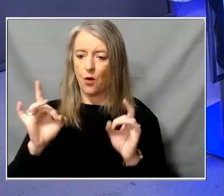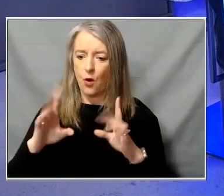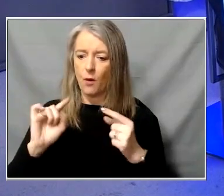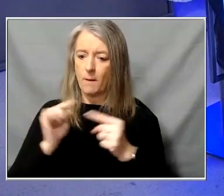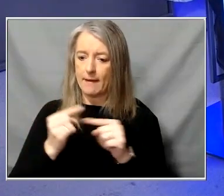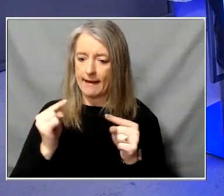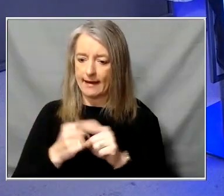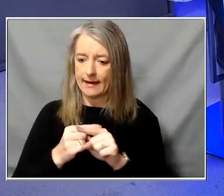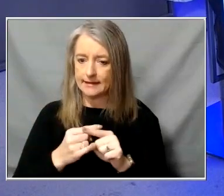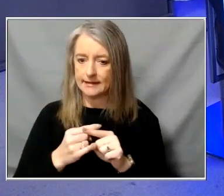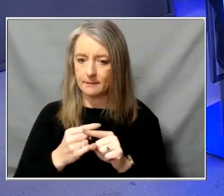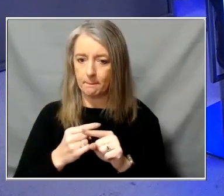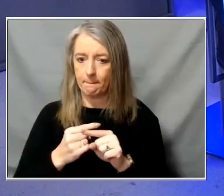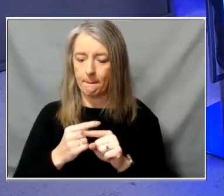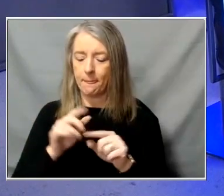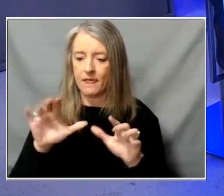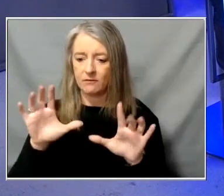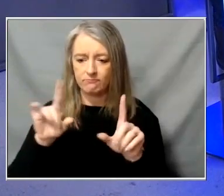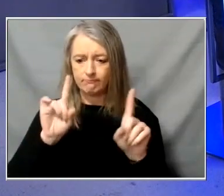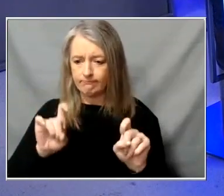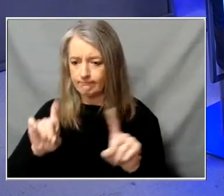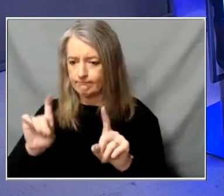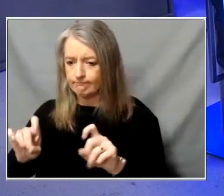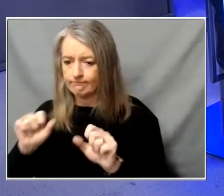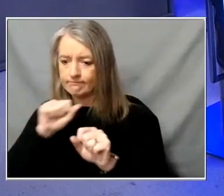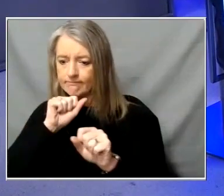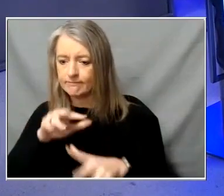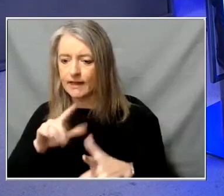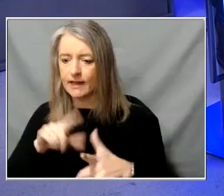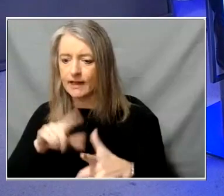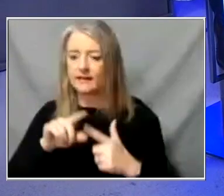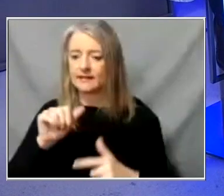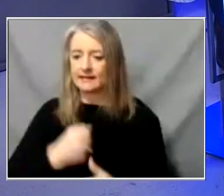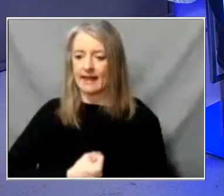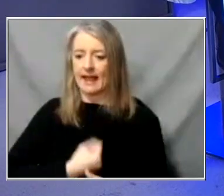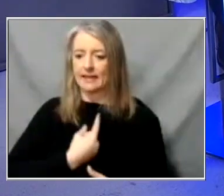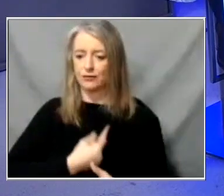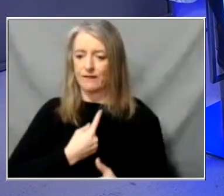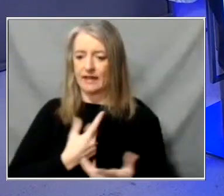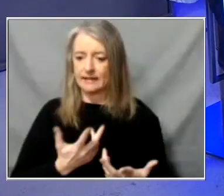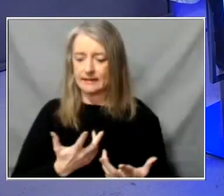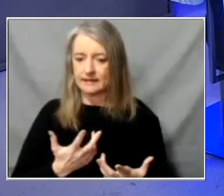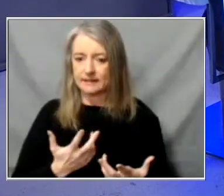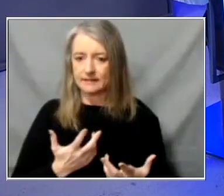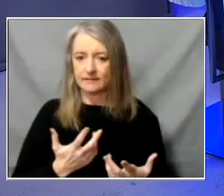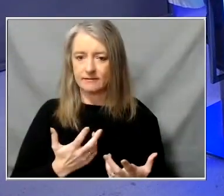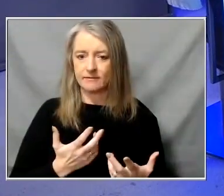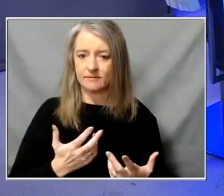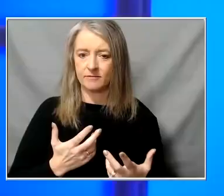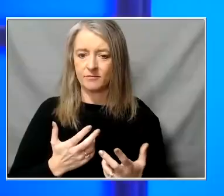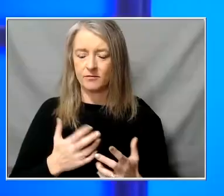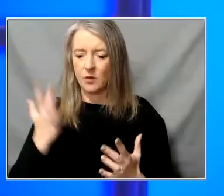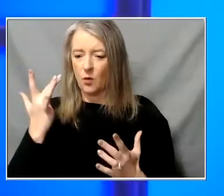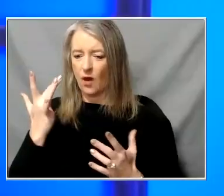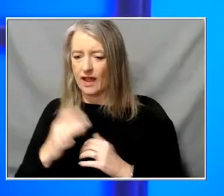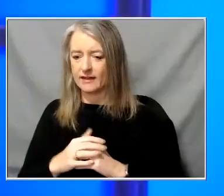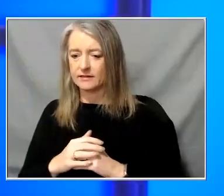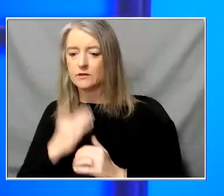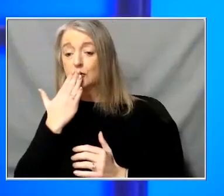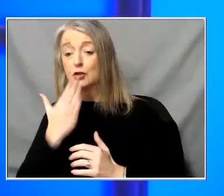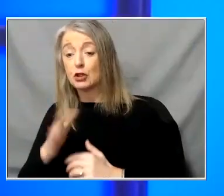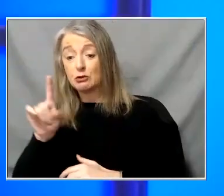side. That might be pancreatitis. That might be blockage of the bile ducts. And so there's a wide spectrum. Most people